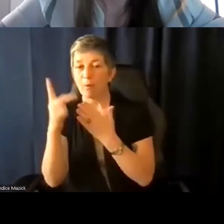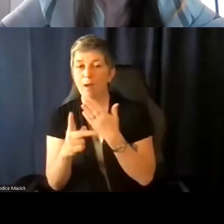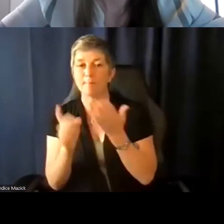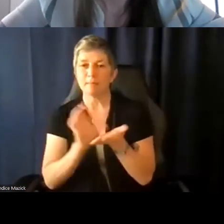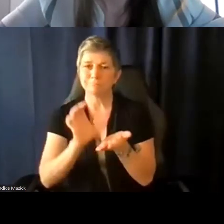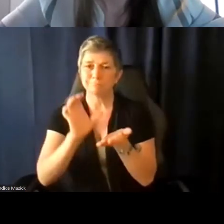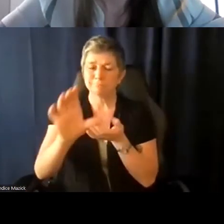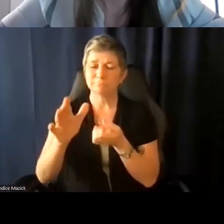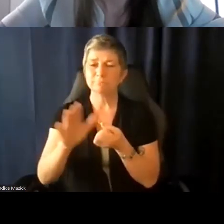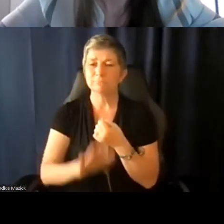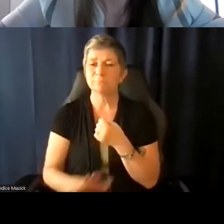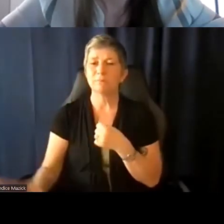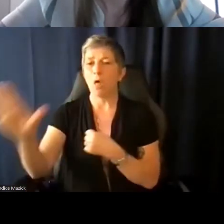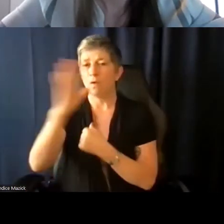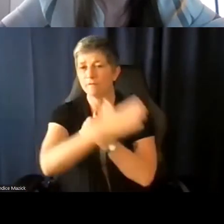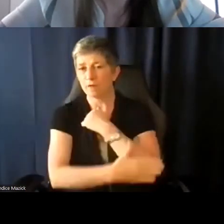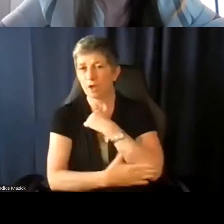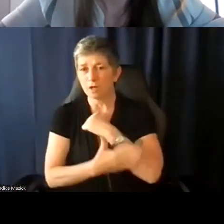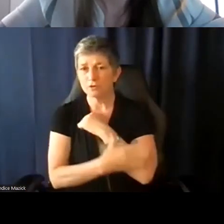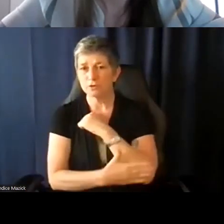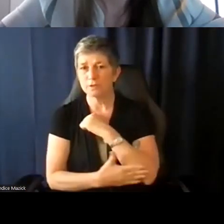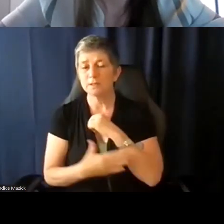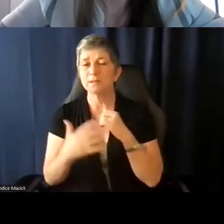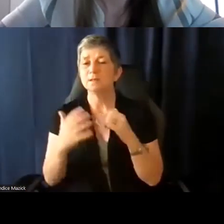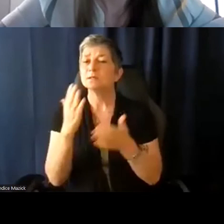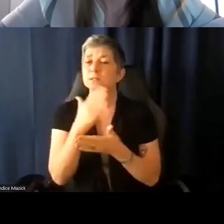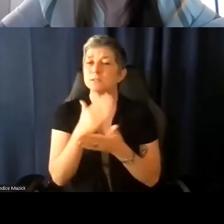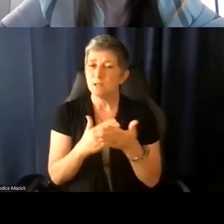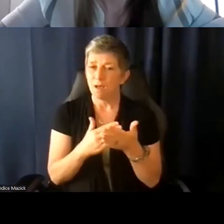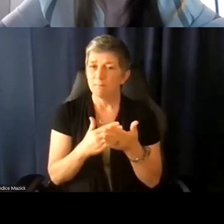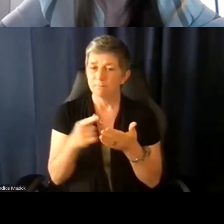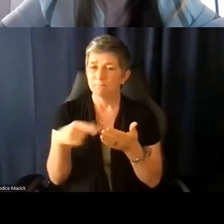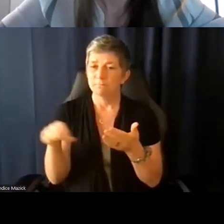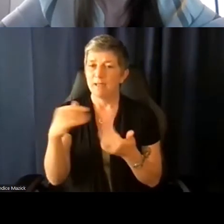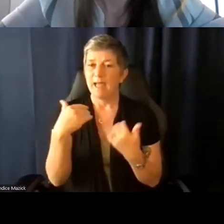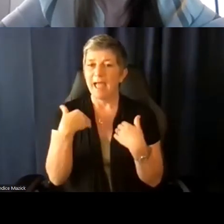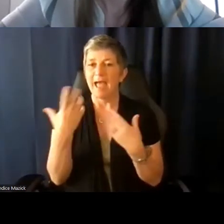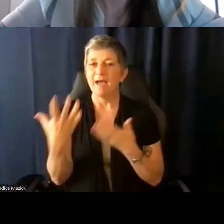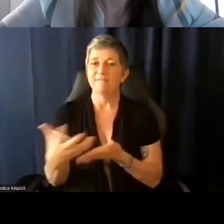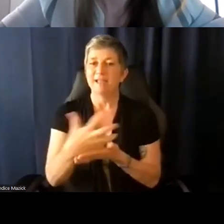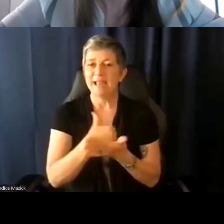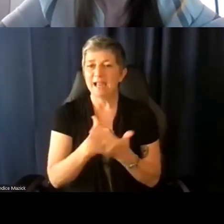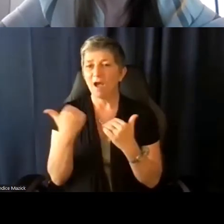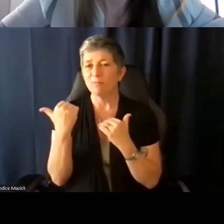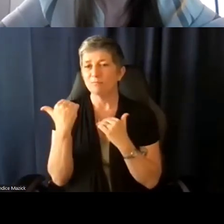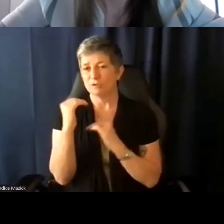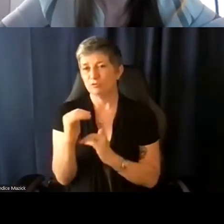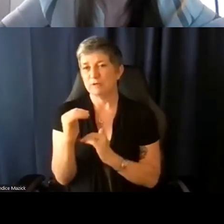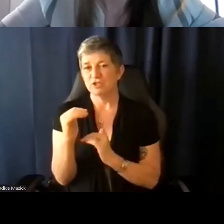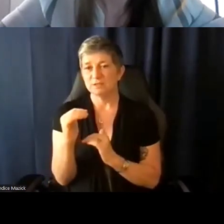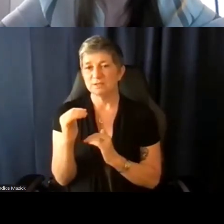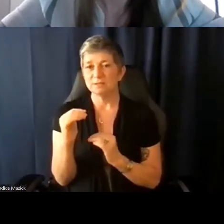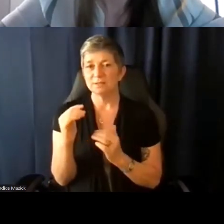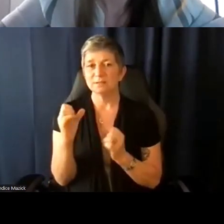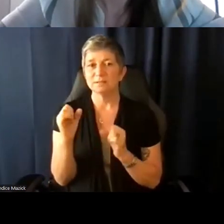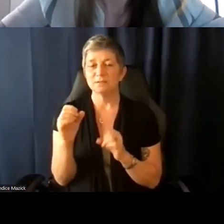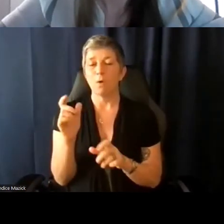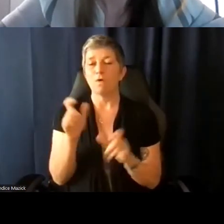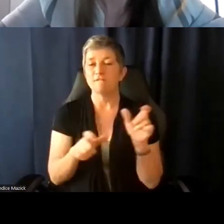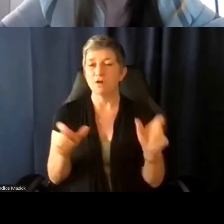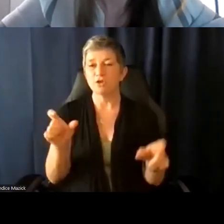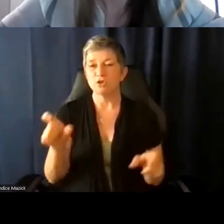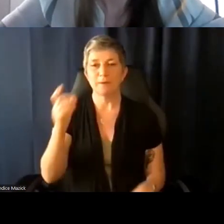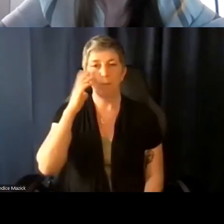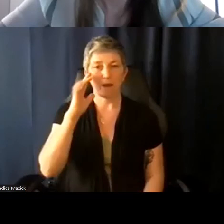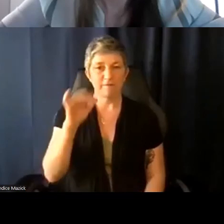country that some of which have income restrictions. So folks should be aware of